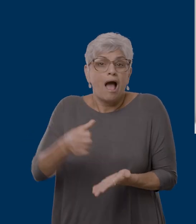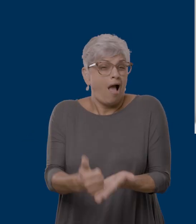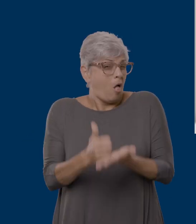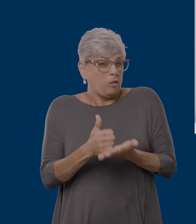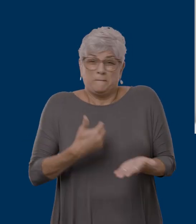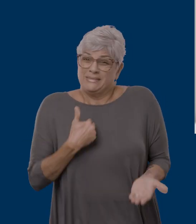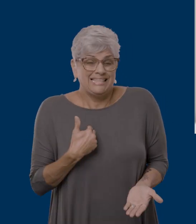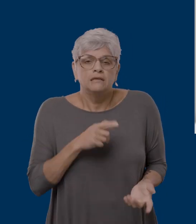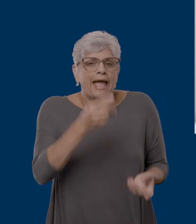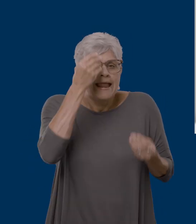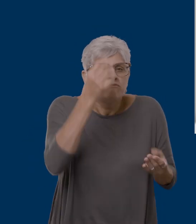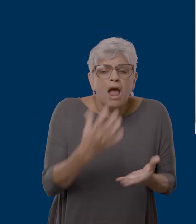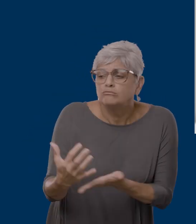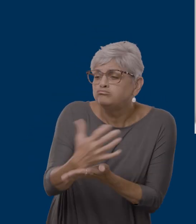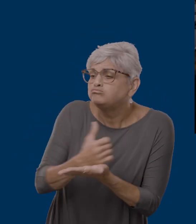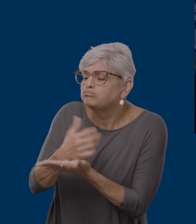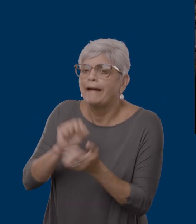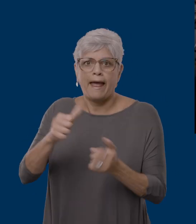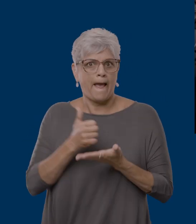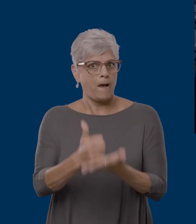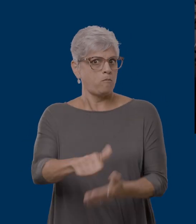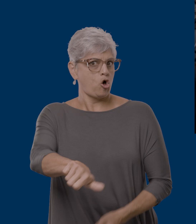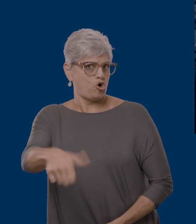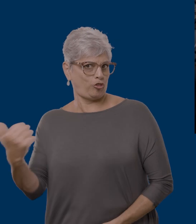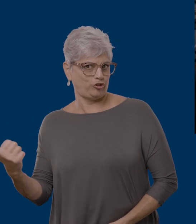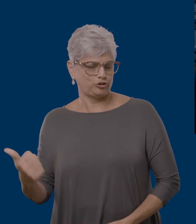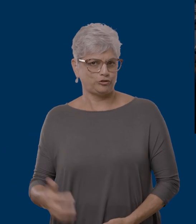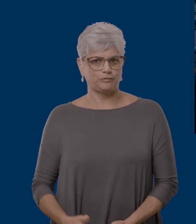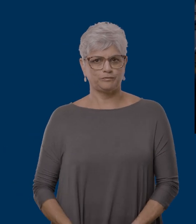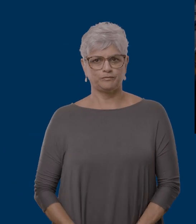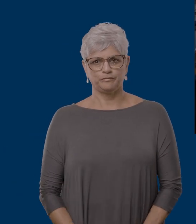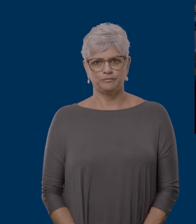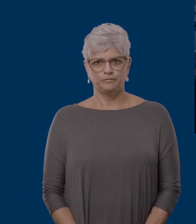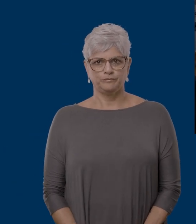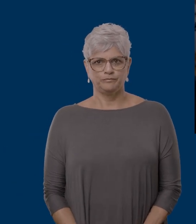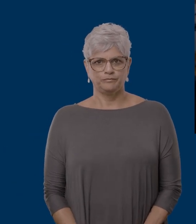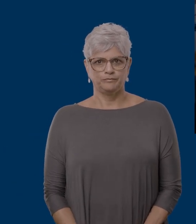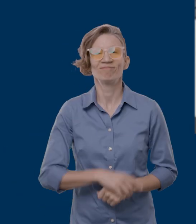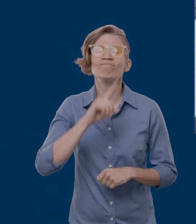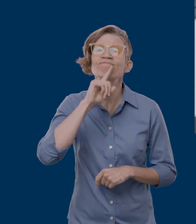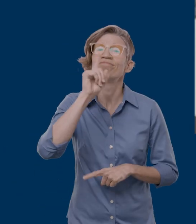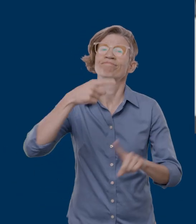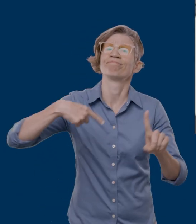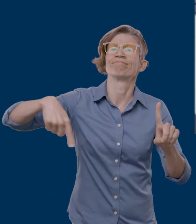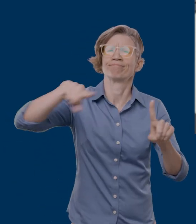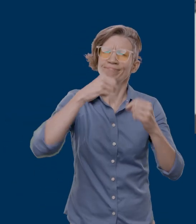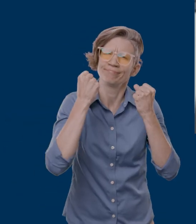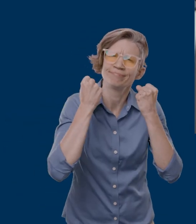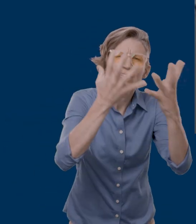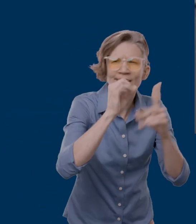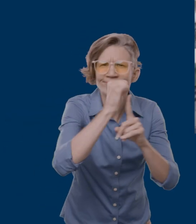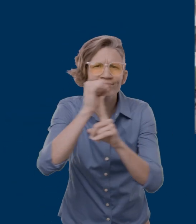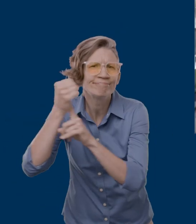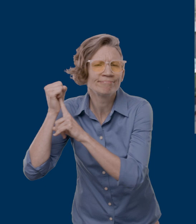clear that not only could this help me, the data that could be collected could most likely help someone else. There are many